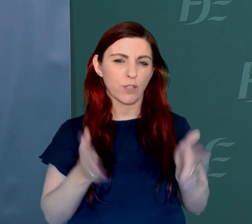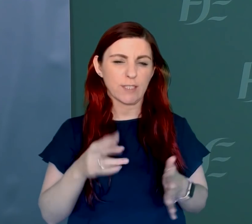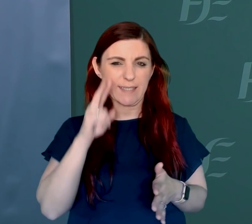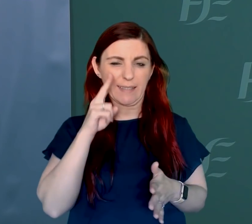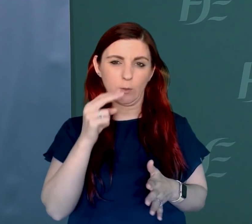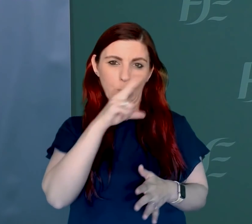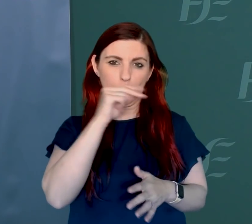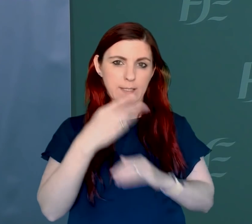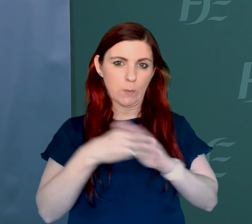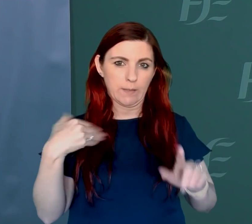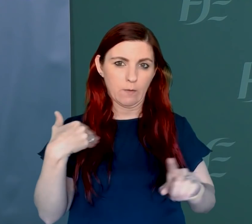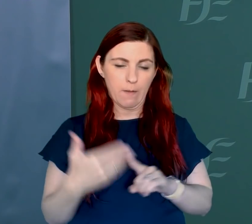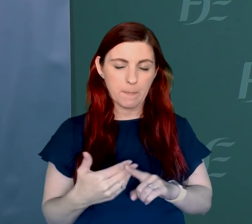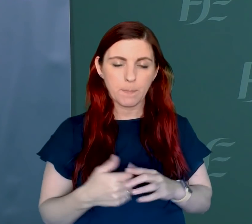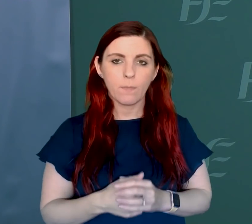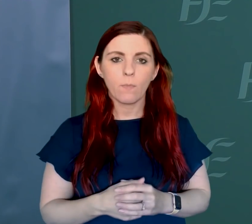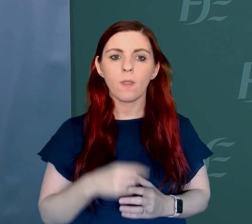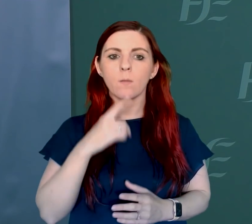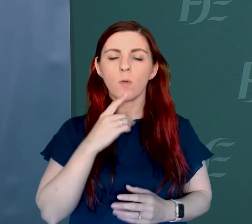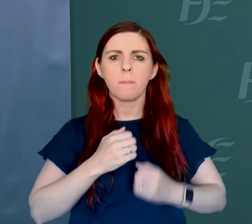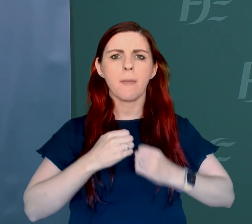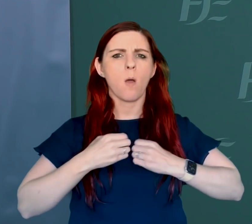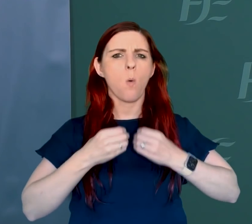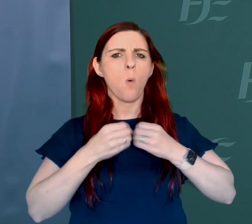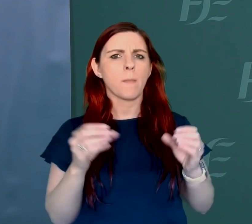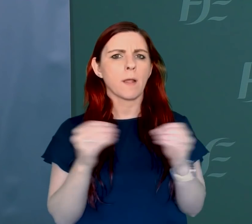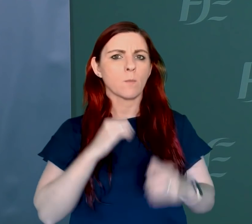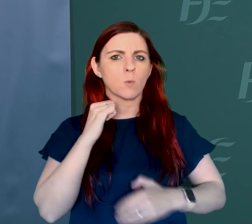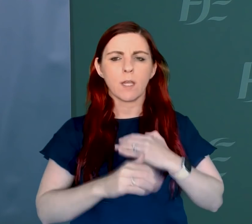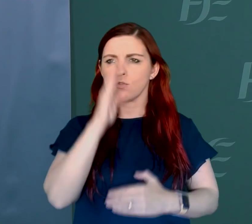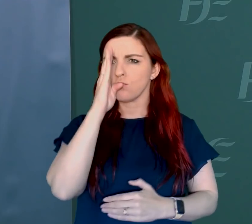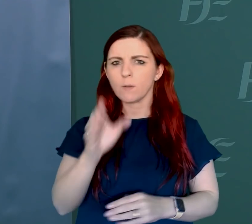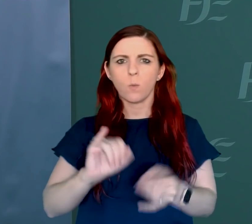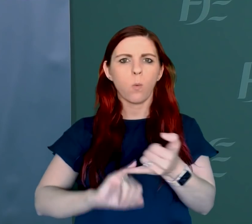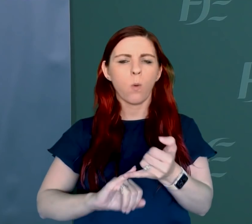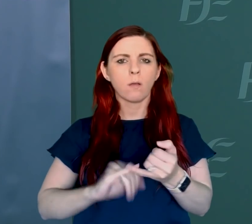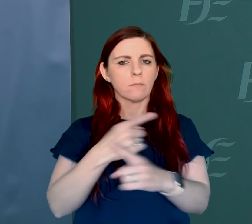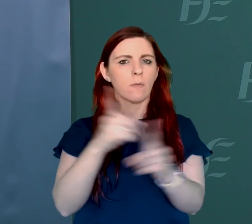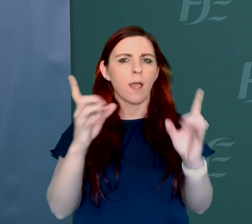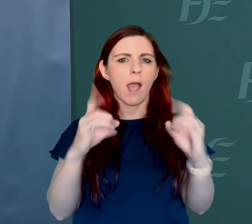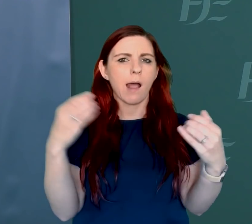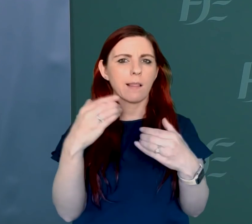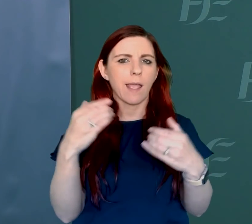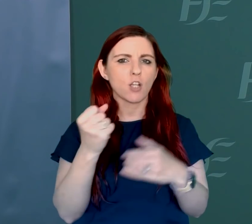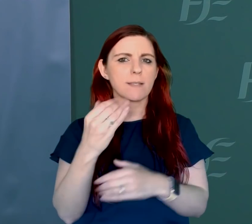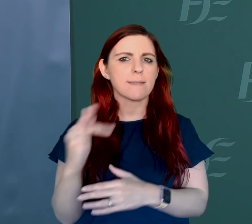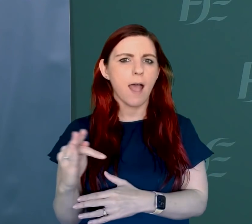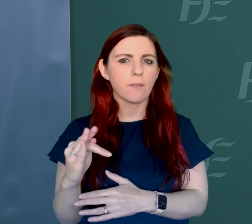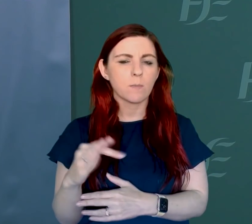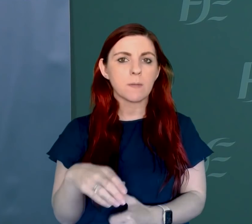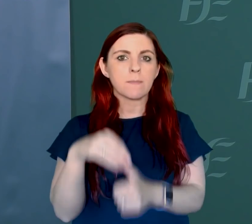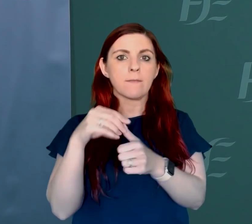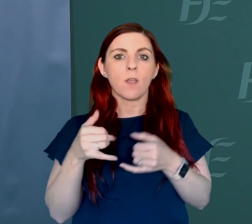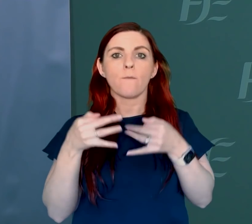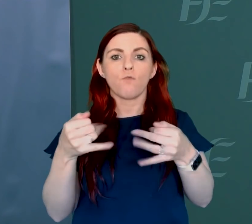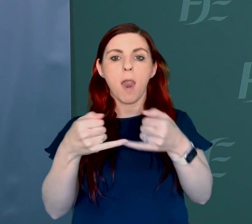week. However, my opening comments today are directed particularly at all healthcare staff, but in particular to our frontline